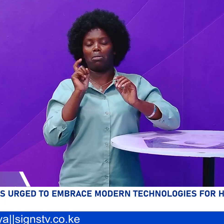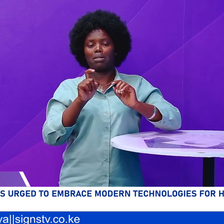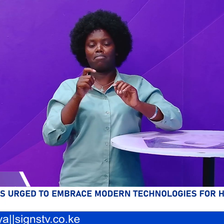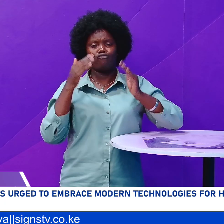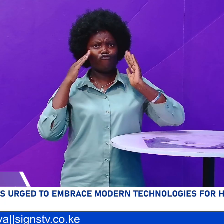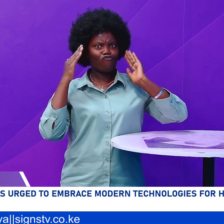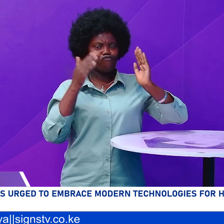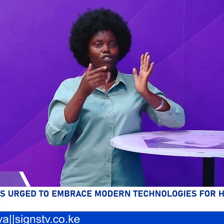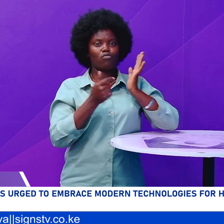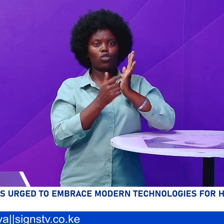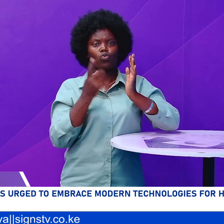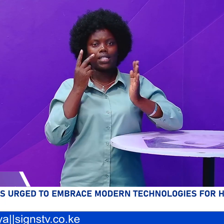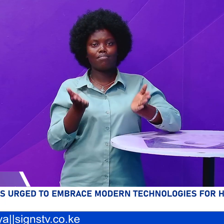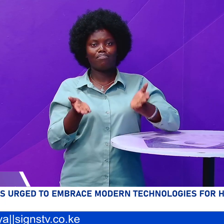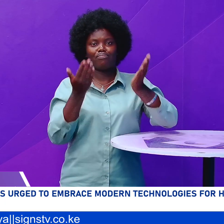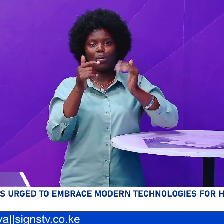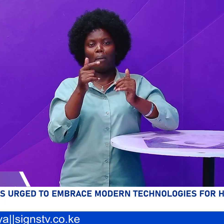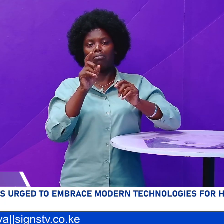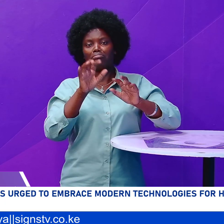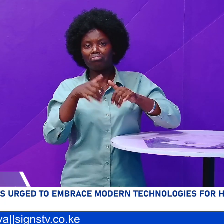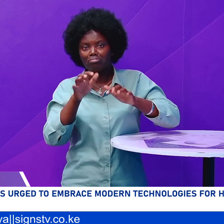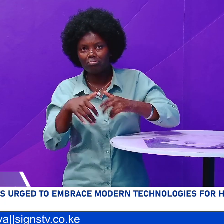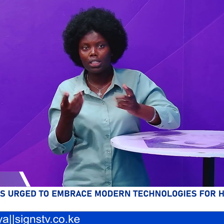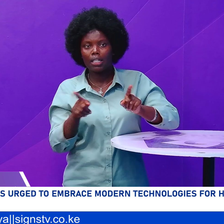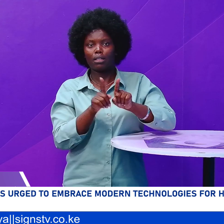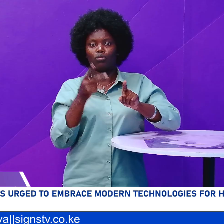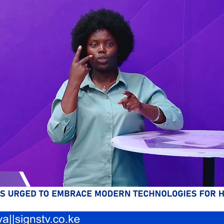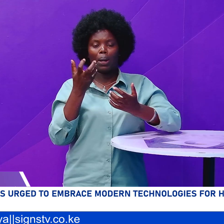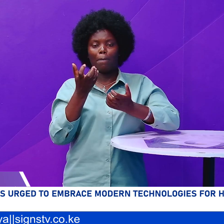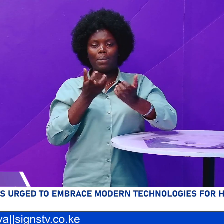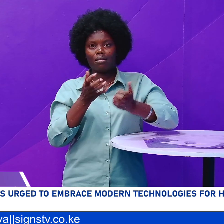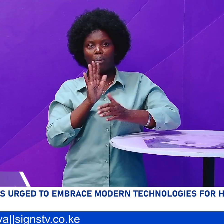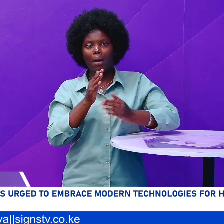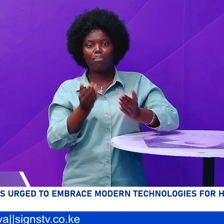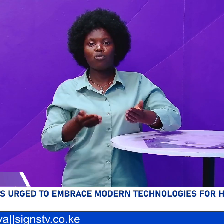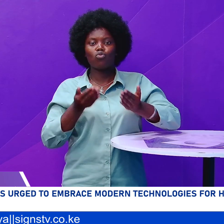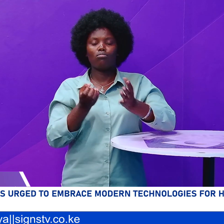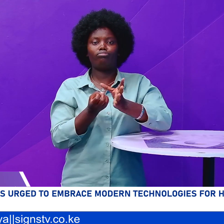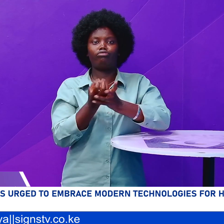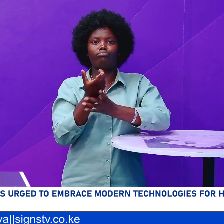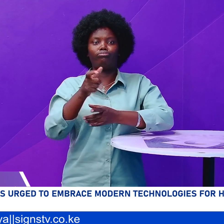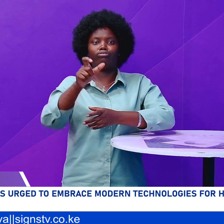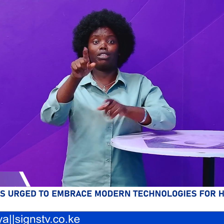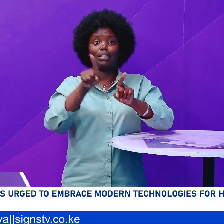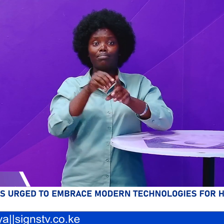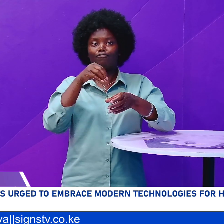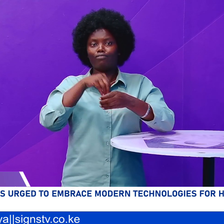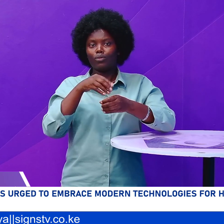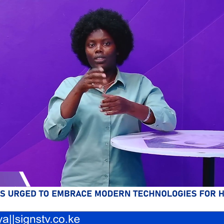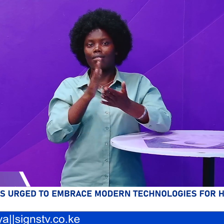modern technologies in order to boost yields and enhance the commercialization of their